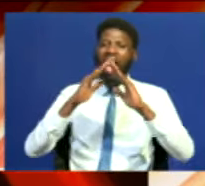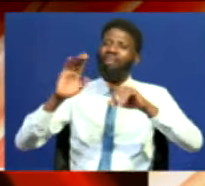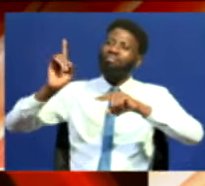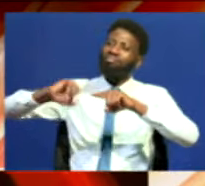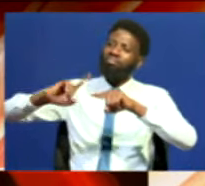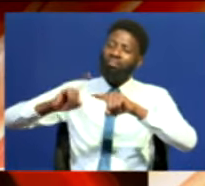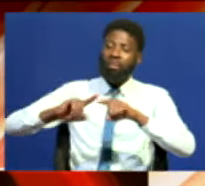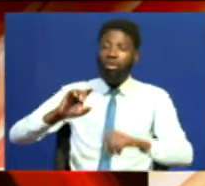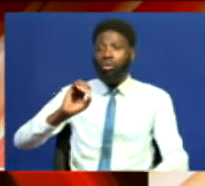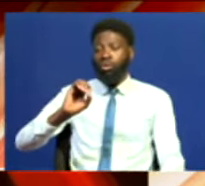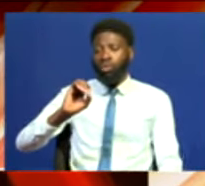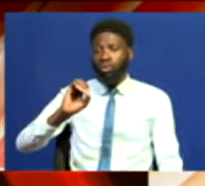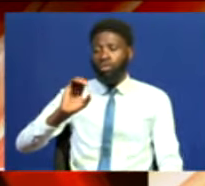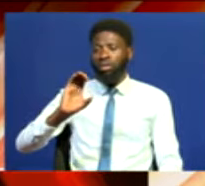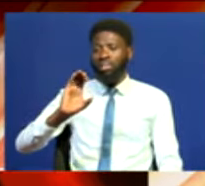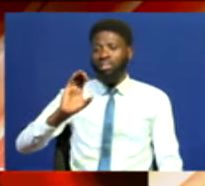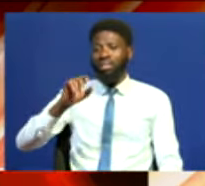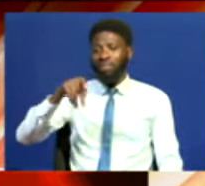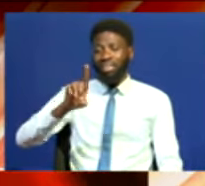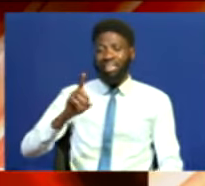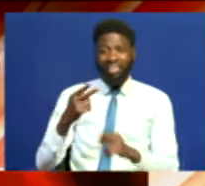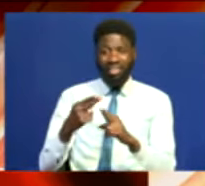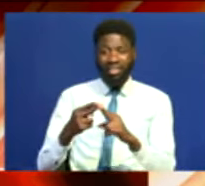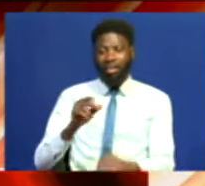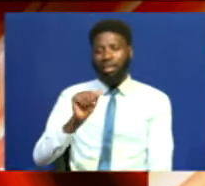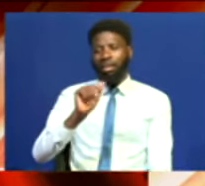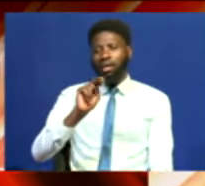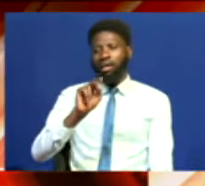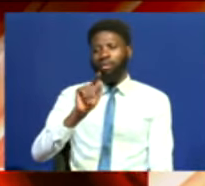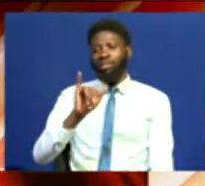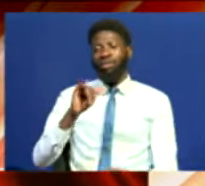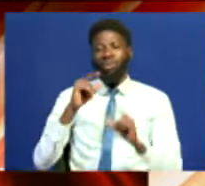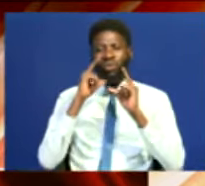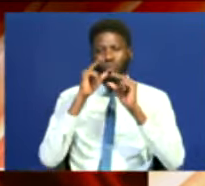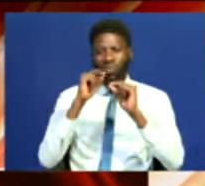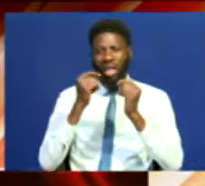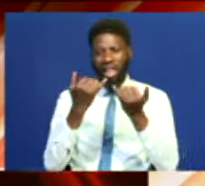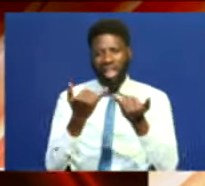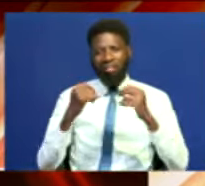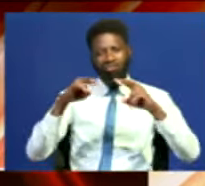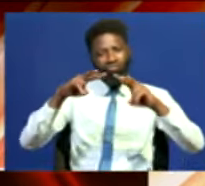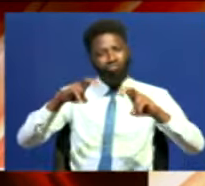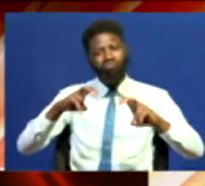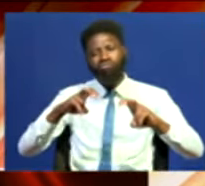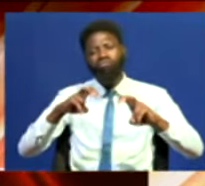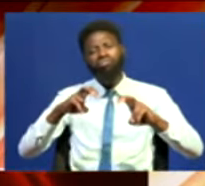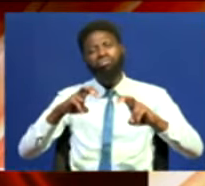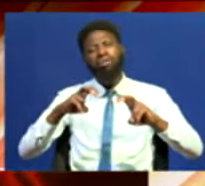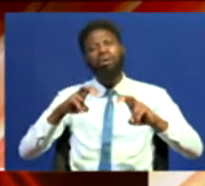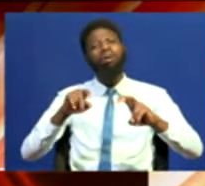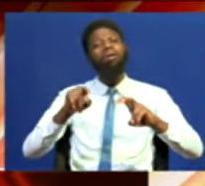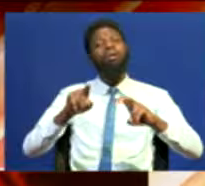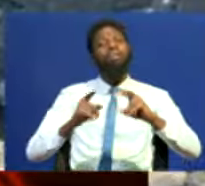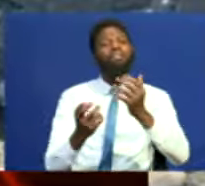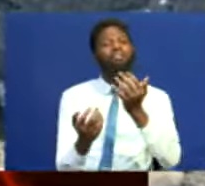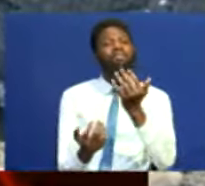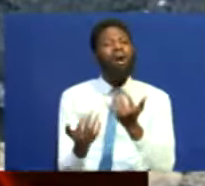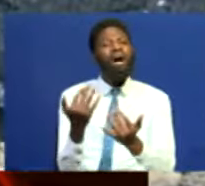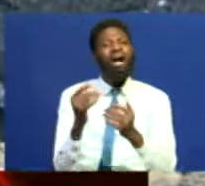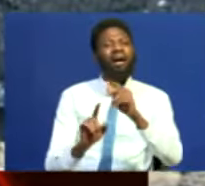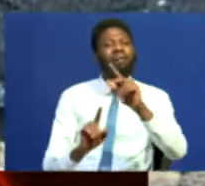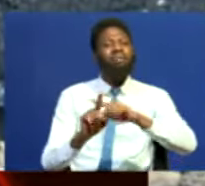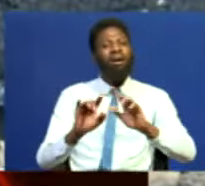OCPD Anthony Mbogo said they have launched investigations to unearth the cause of the fire.